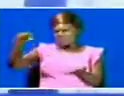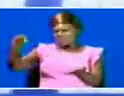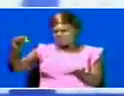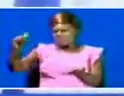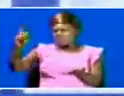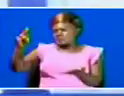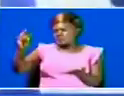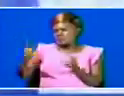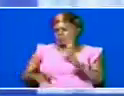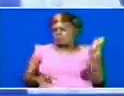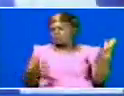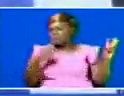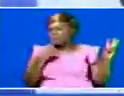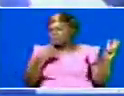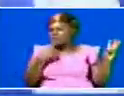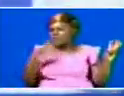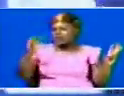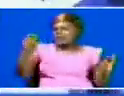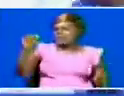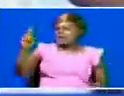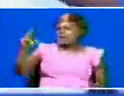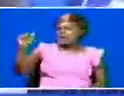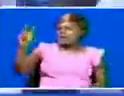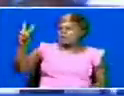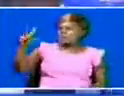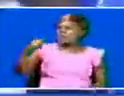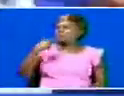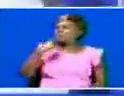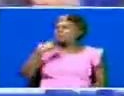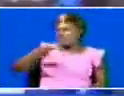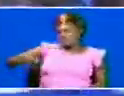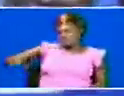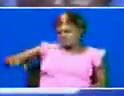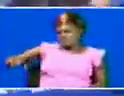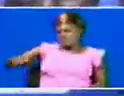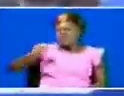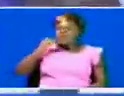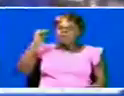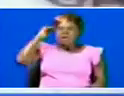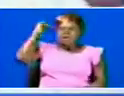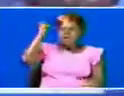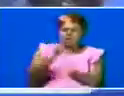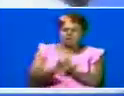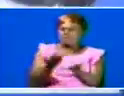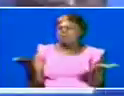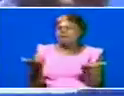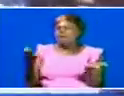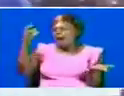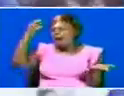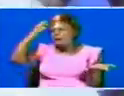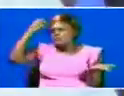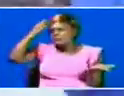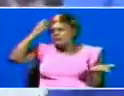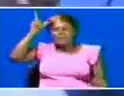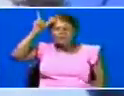Nzoia, West Pokot, Marakwet and Turkana counties, with its headquarters located in Kitale.